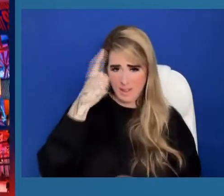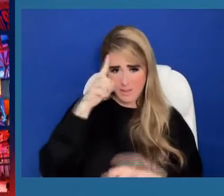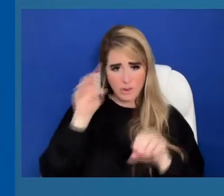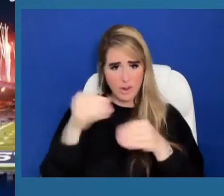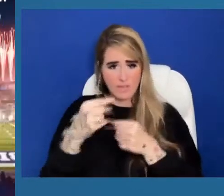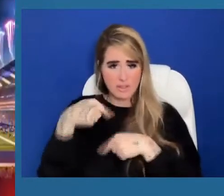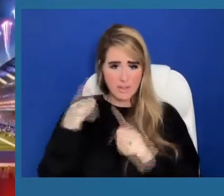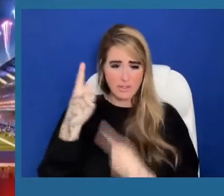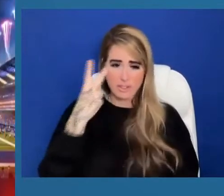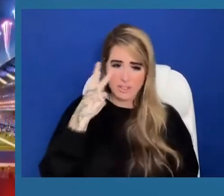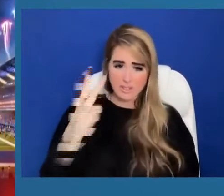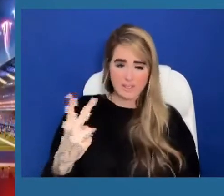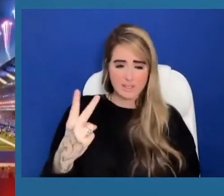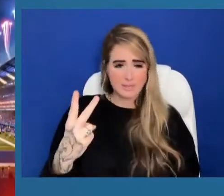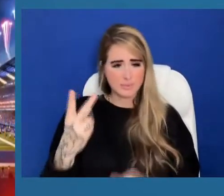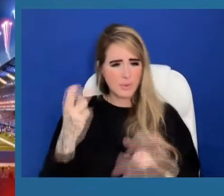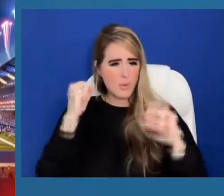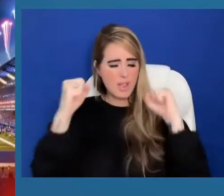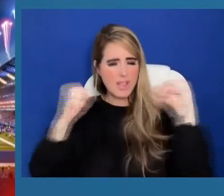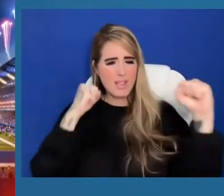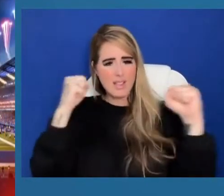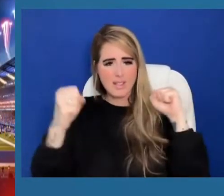seen.